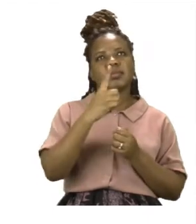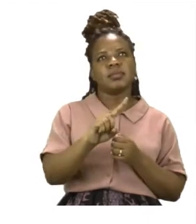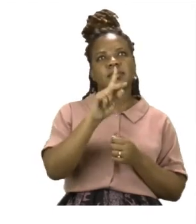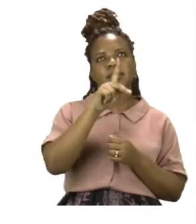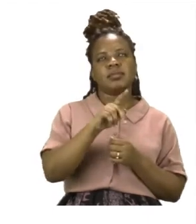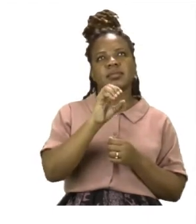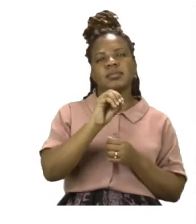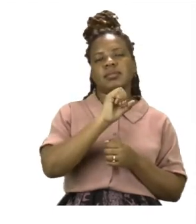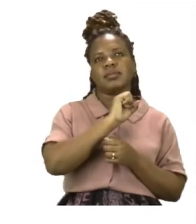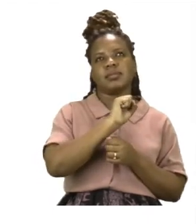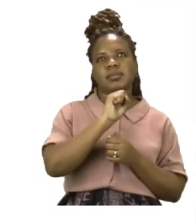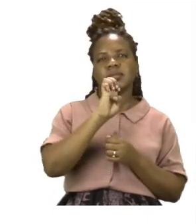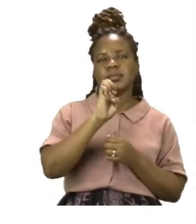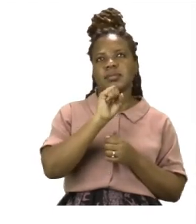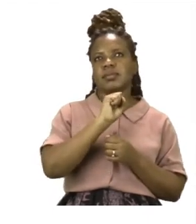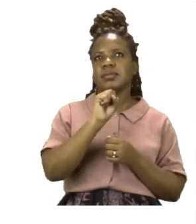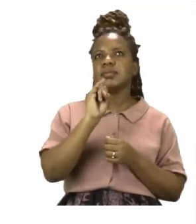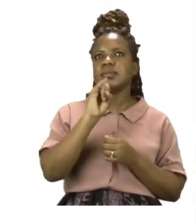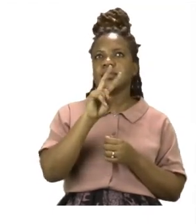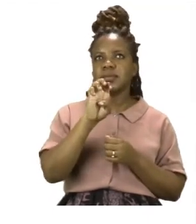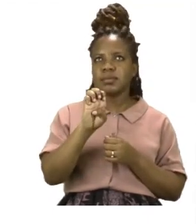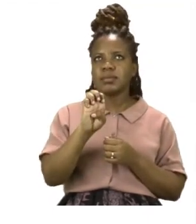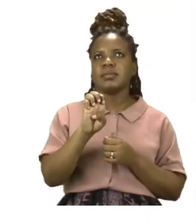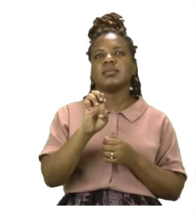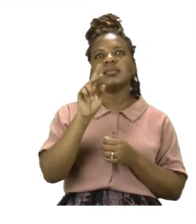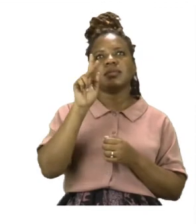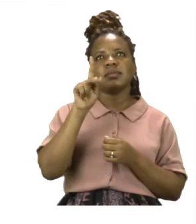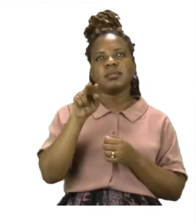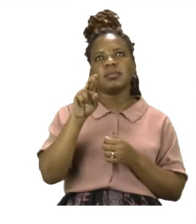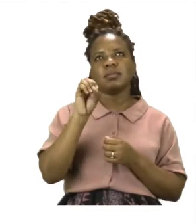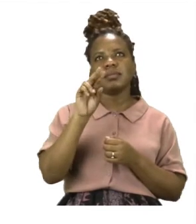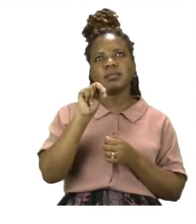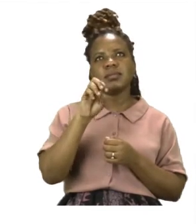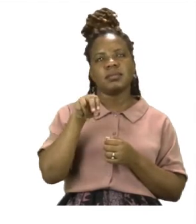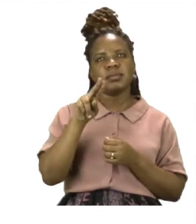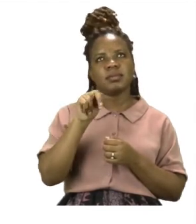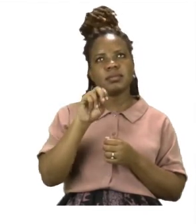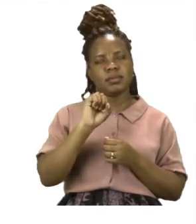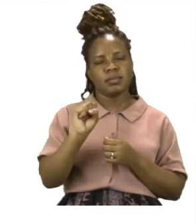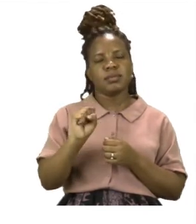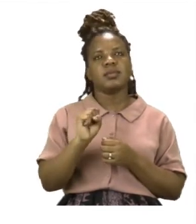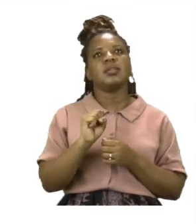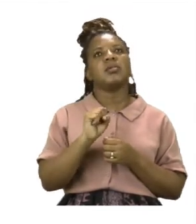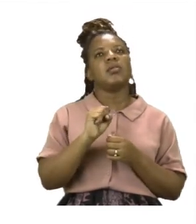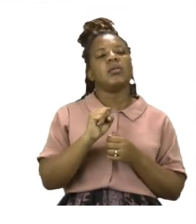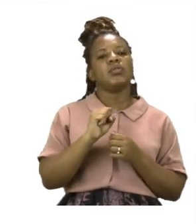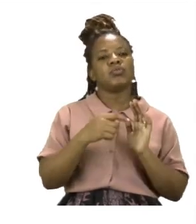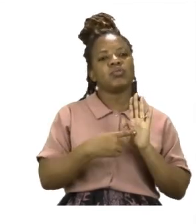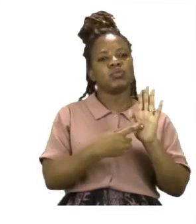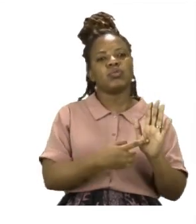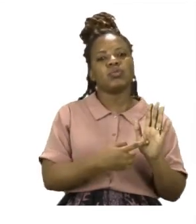whom. So we are going to do these sentences. Number 1 is asking you to underline the possessive